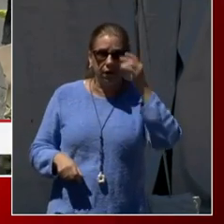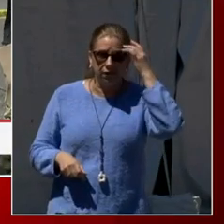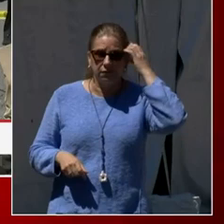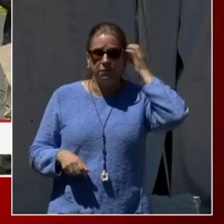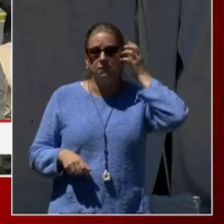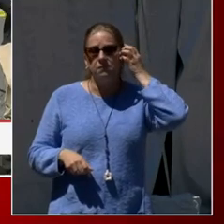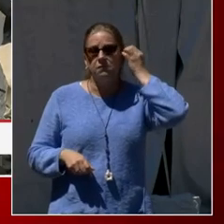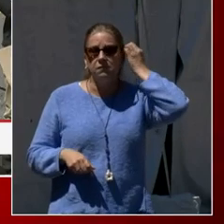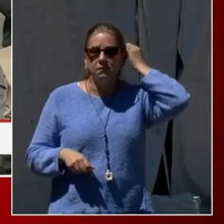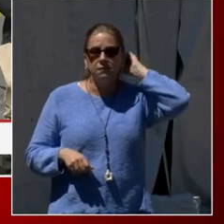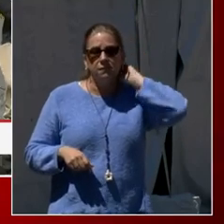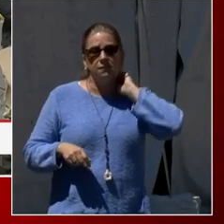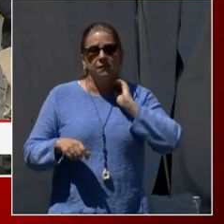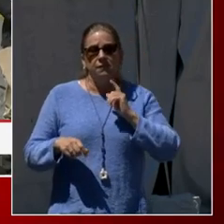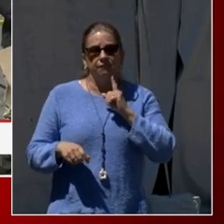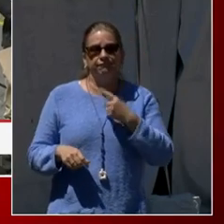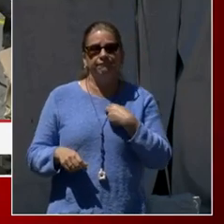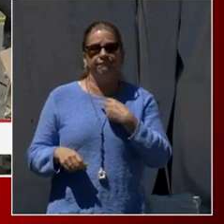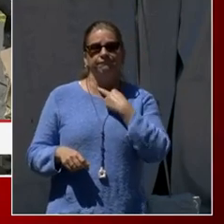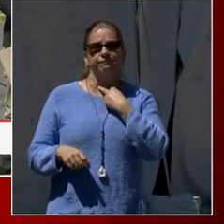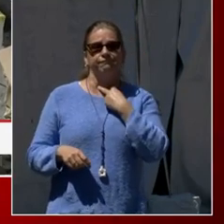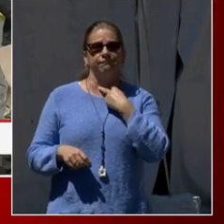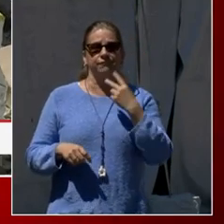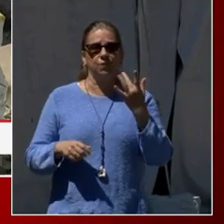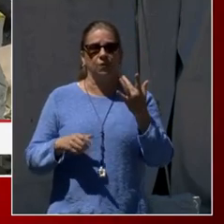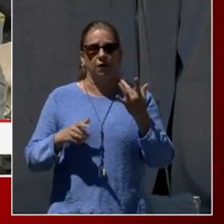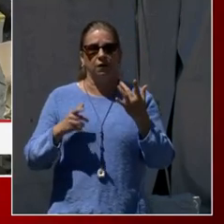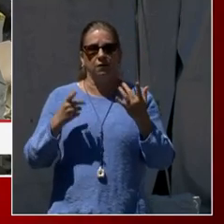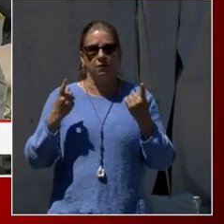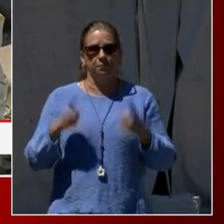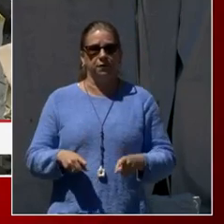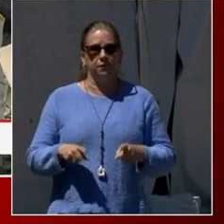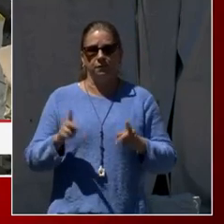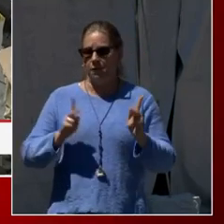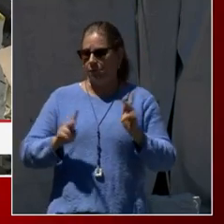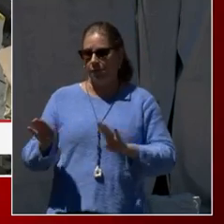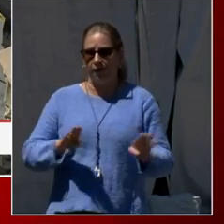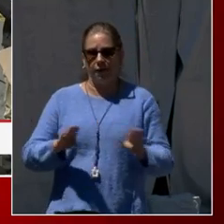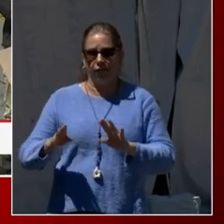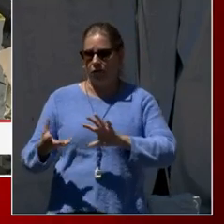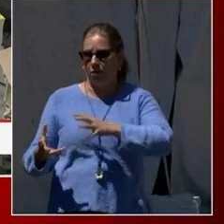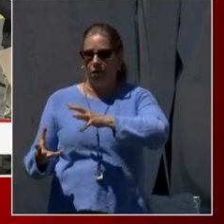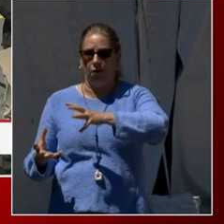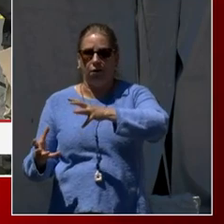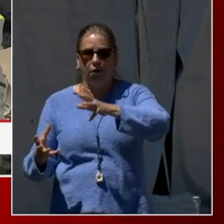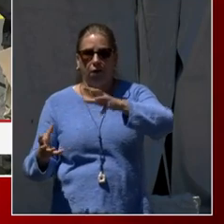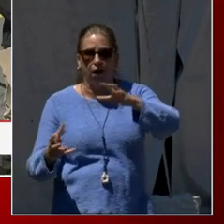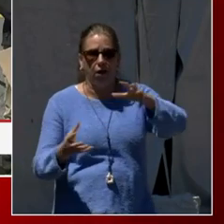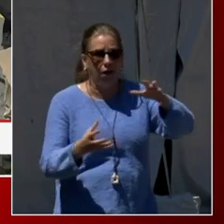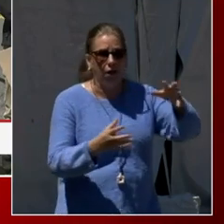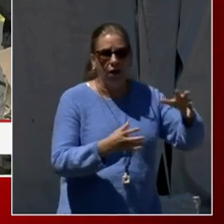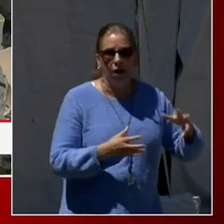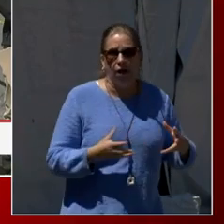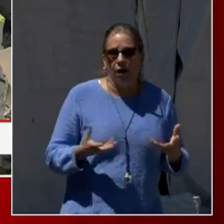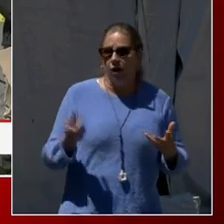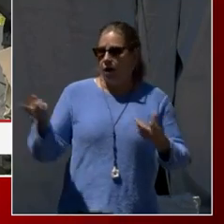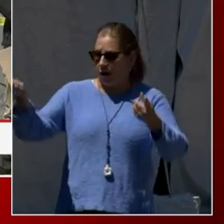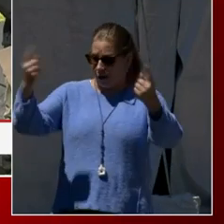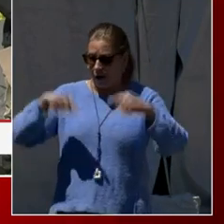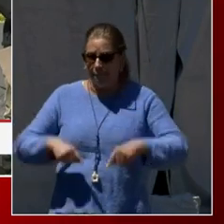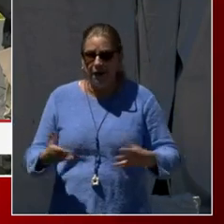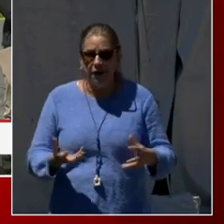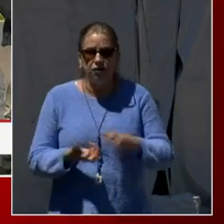behavior of the people who are intent on coming to our city and destroying property and hurting people.